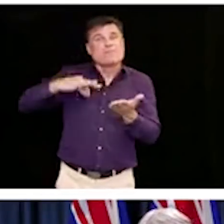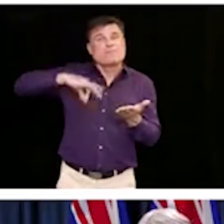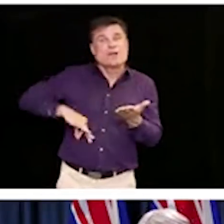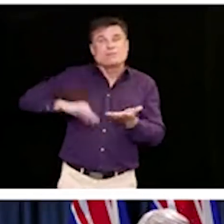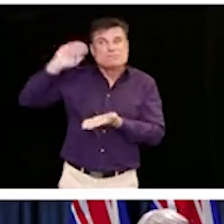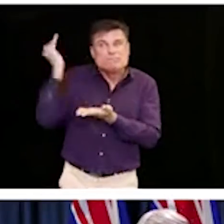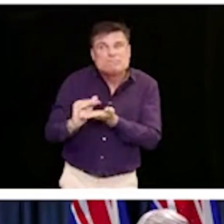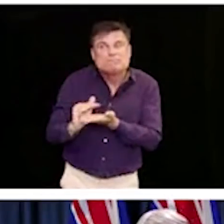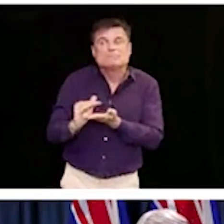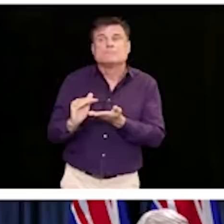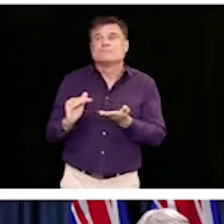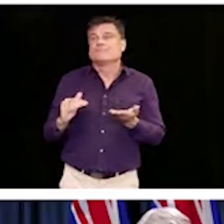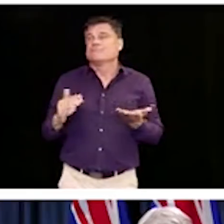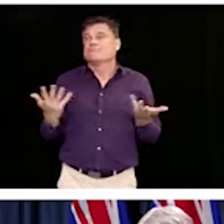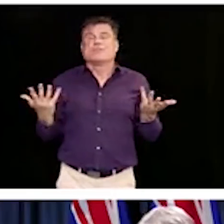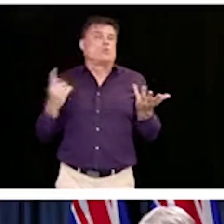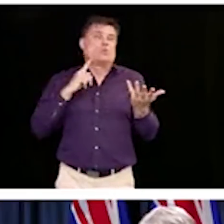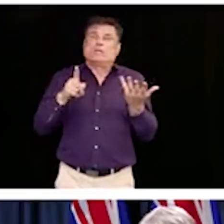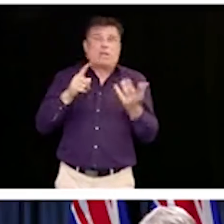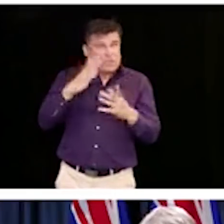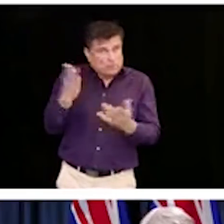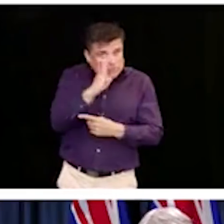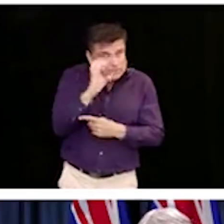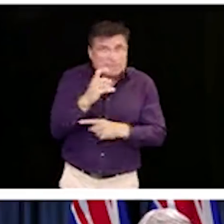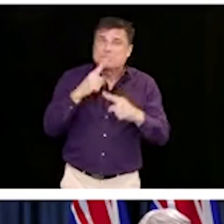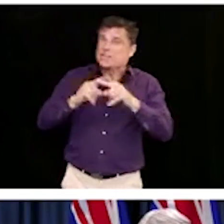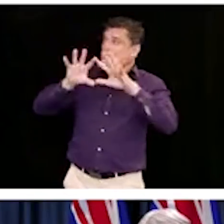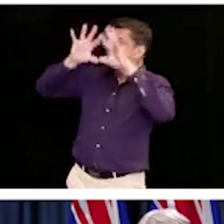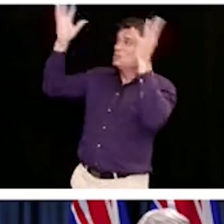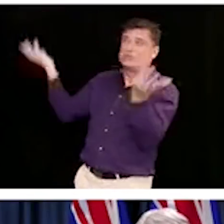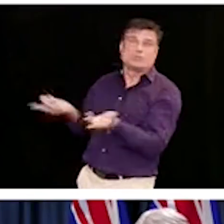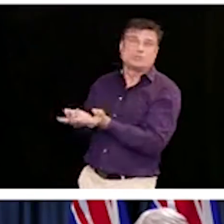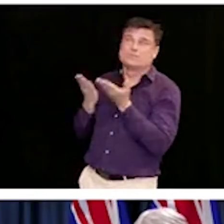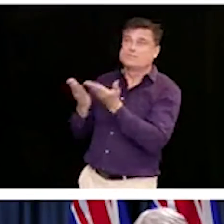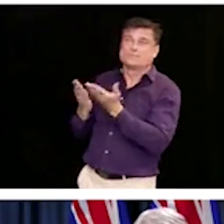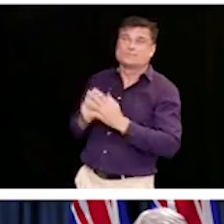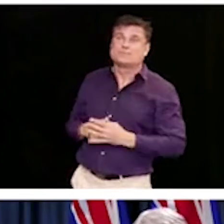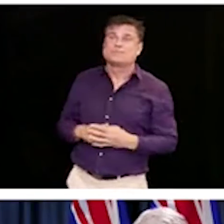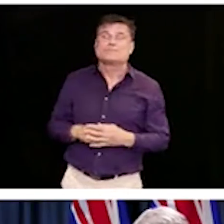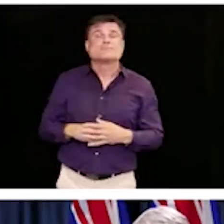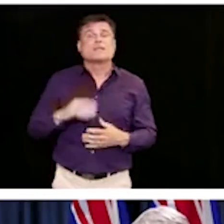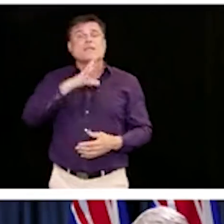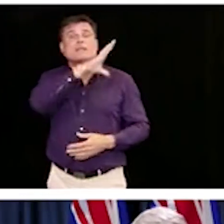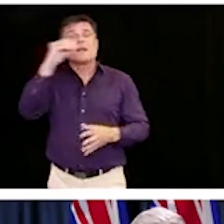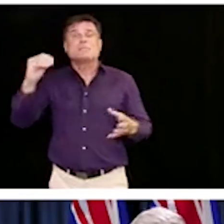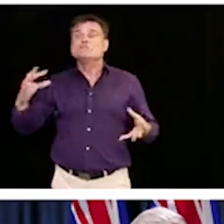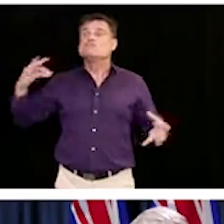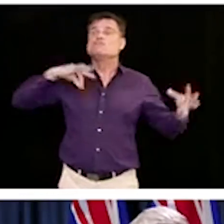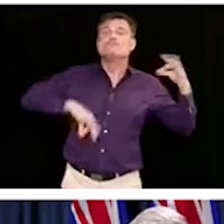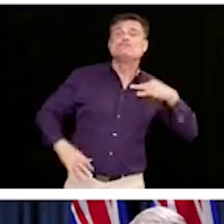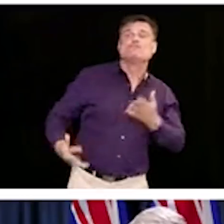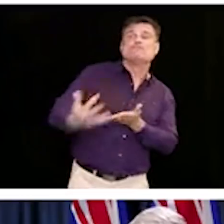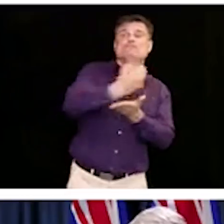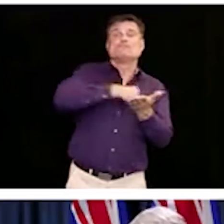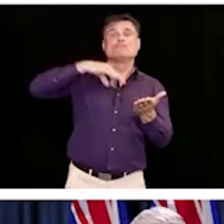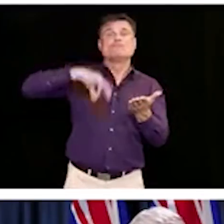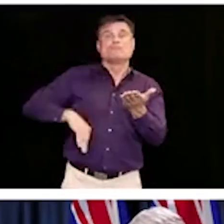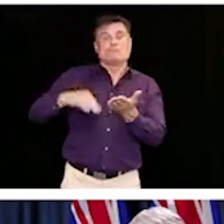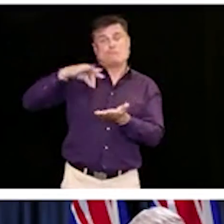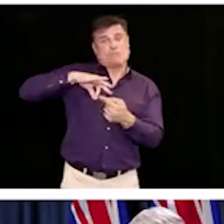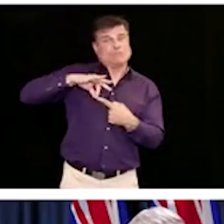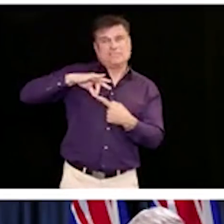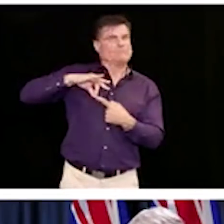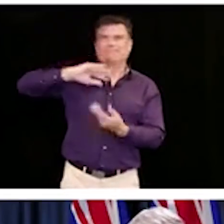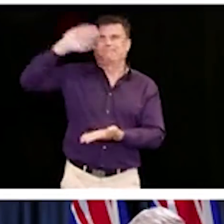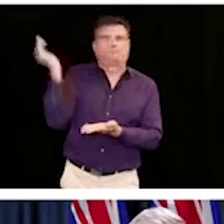and internationally. As such, BC's corporate profits are expected to decline in 2020 before recovering